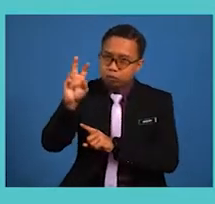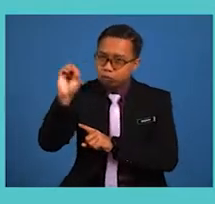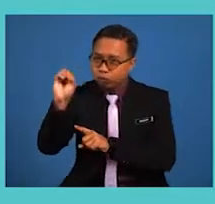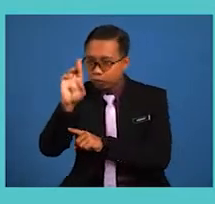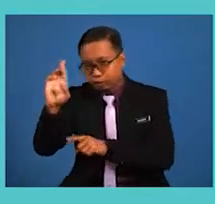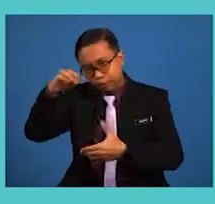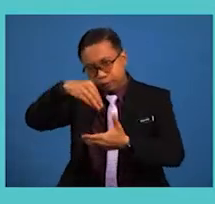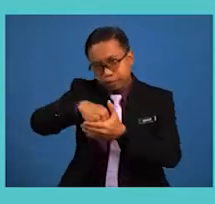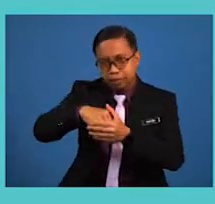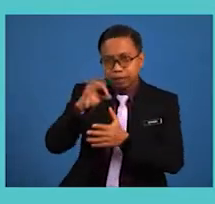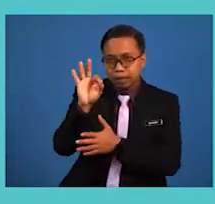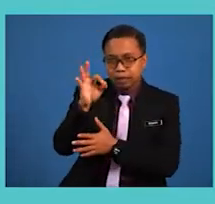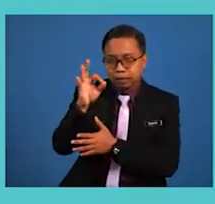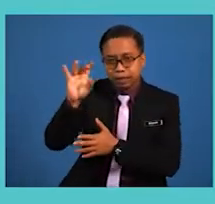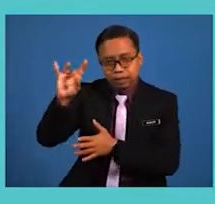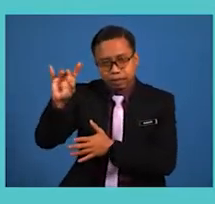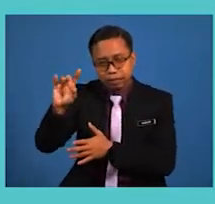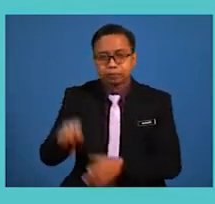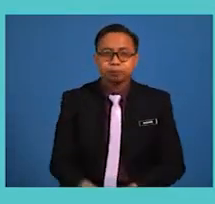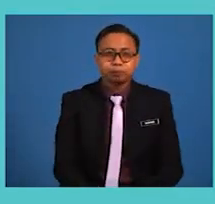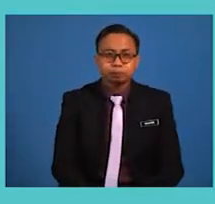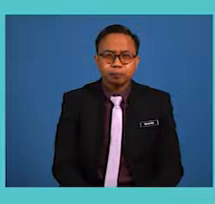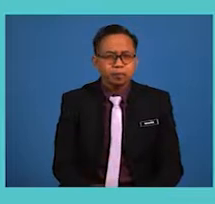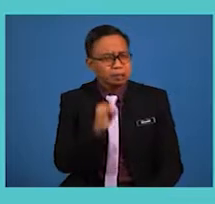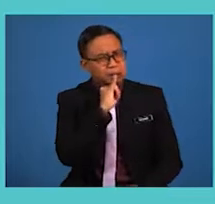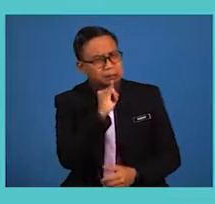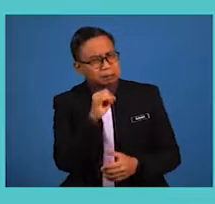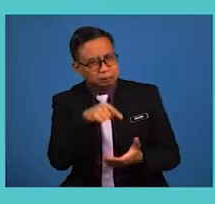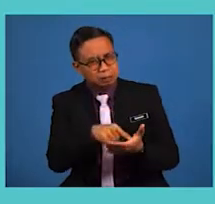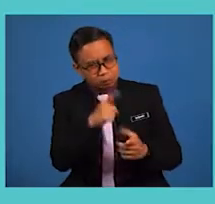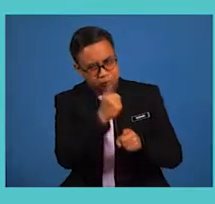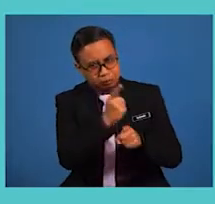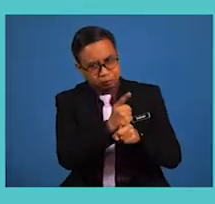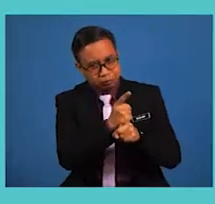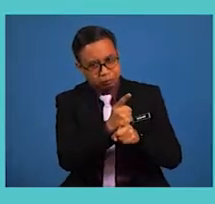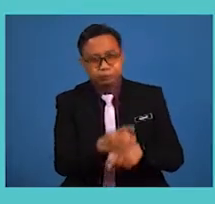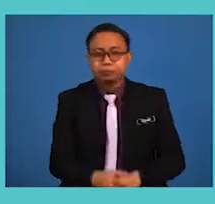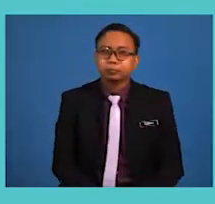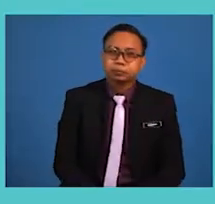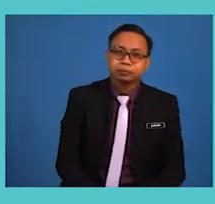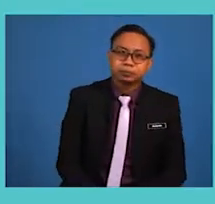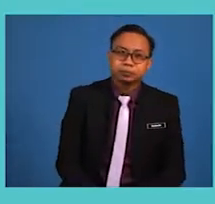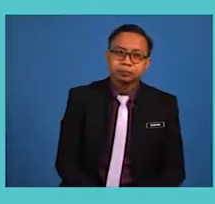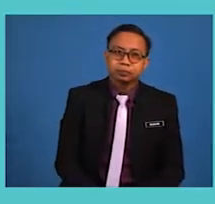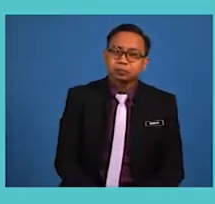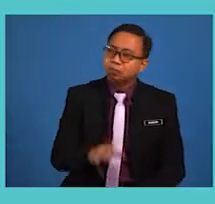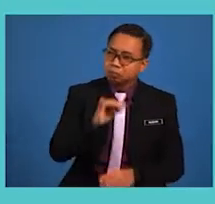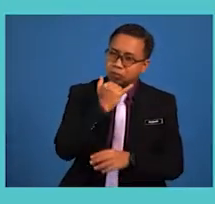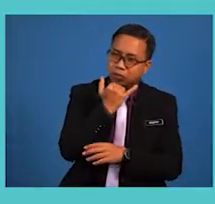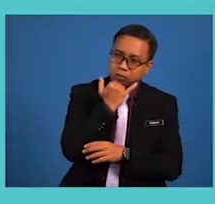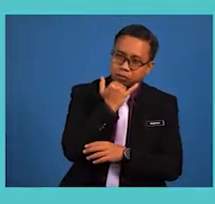120,000 in 1980. Is this an accurate analysis? Obviously